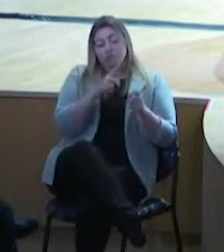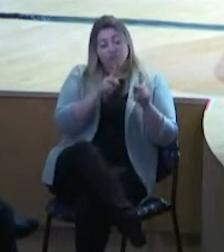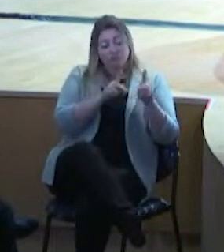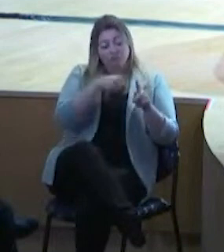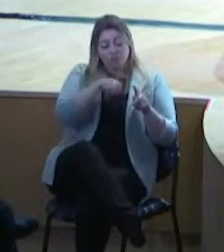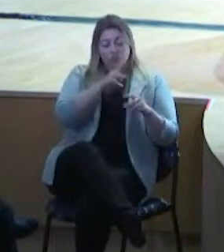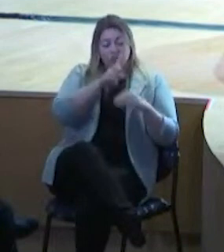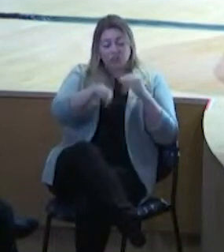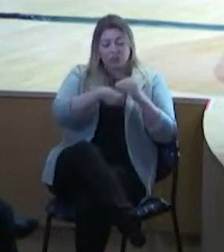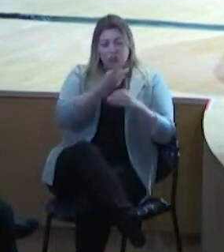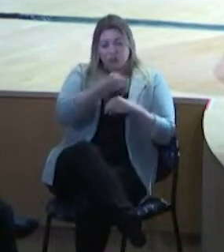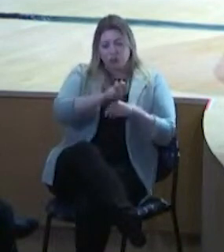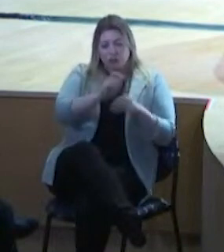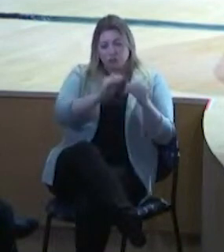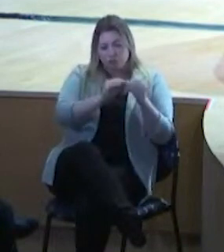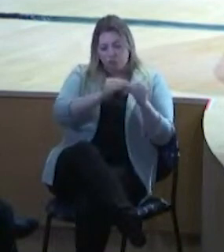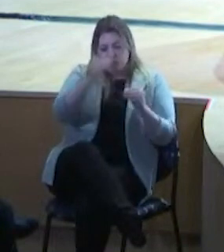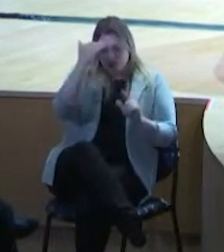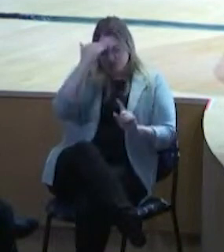traveling more consciously.